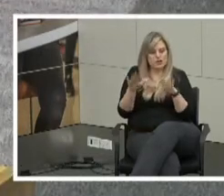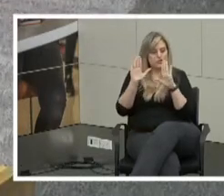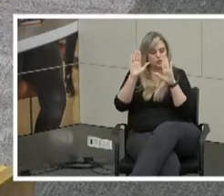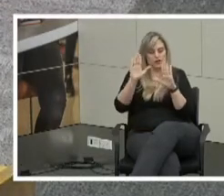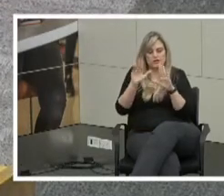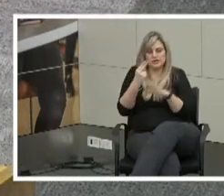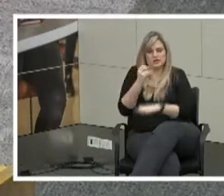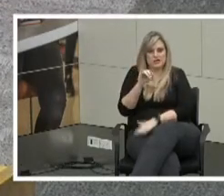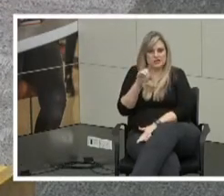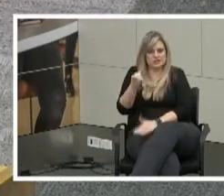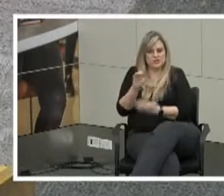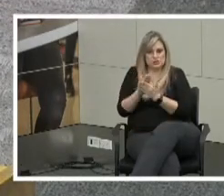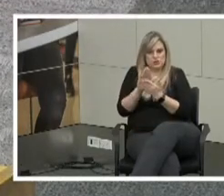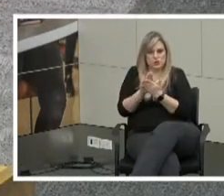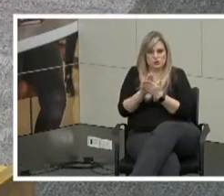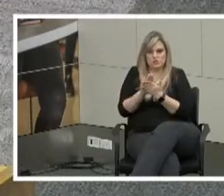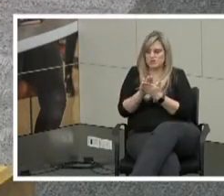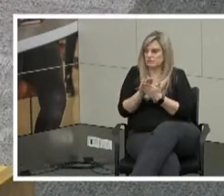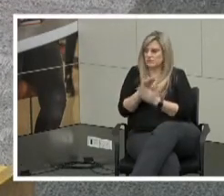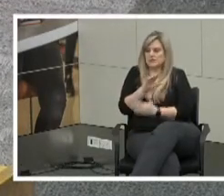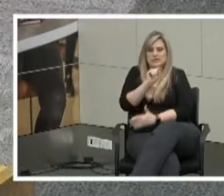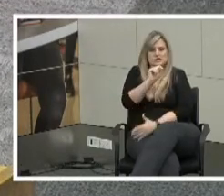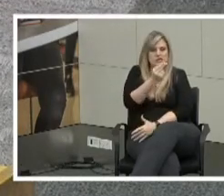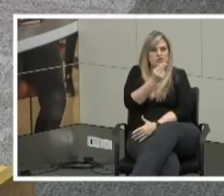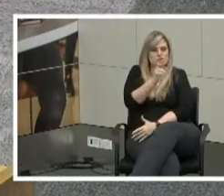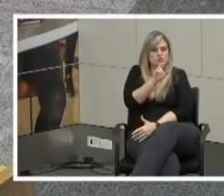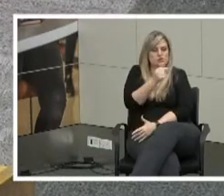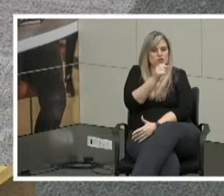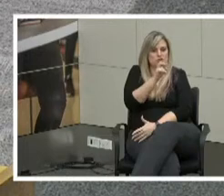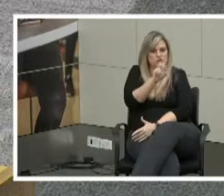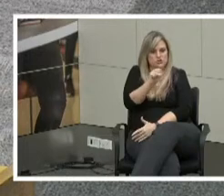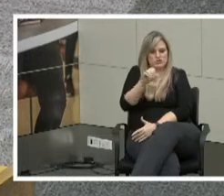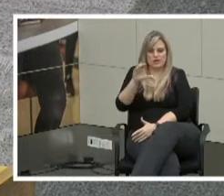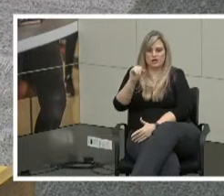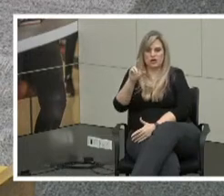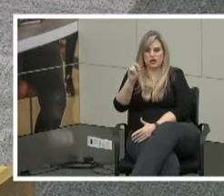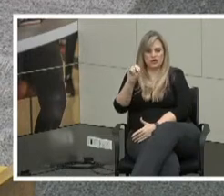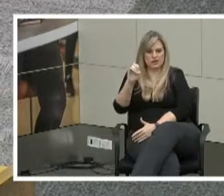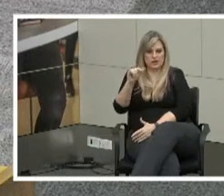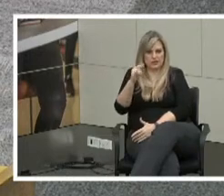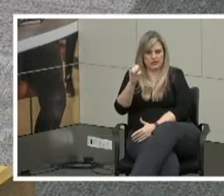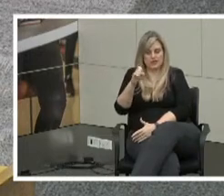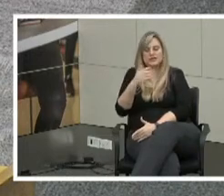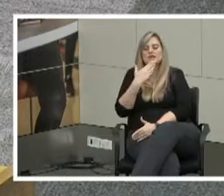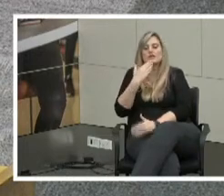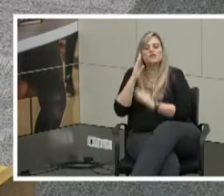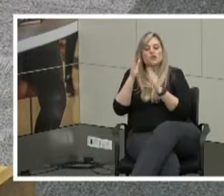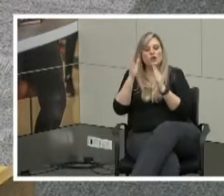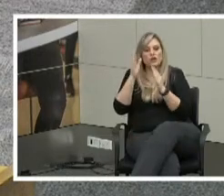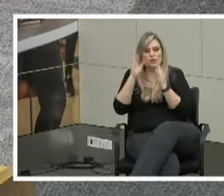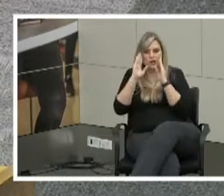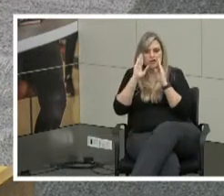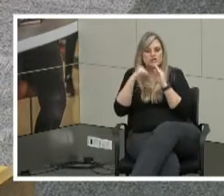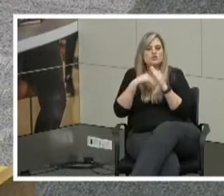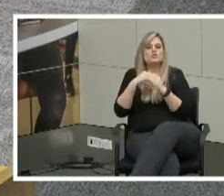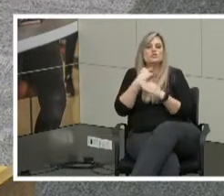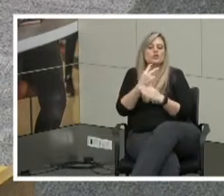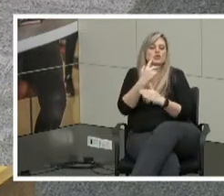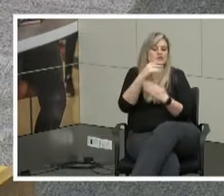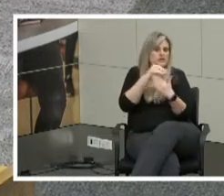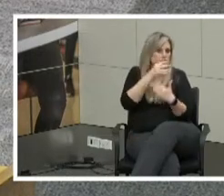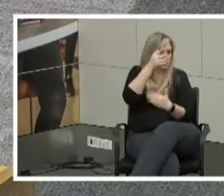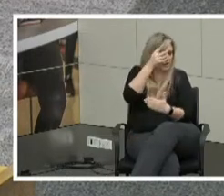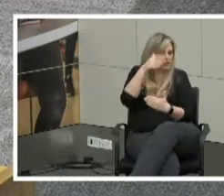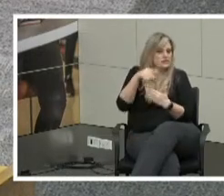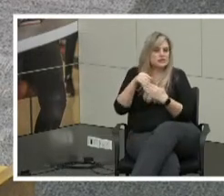HISD schools th Roger in Cari Vanguard High School thank you for listening to the voices of students and parents at the